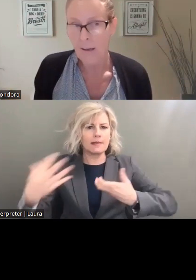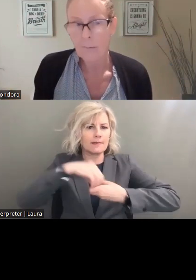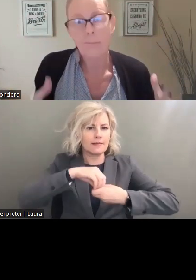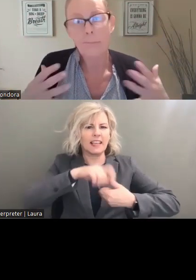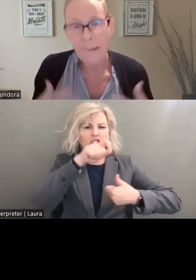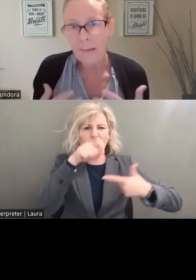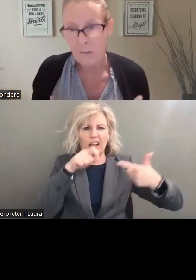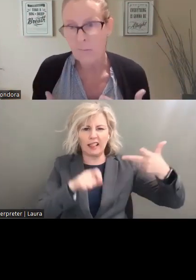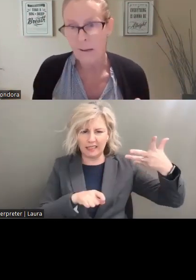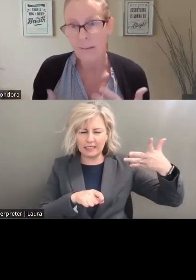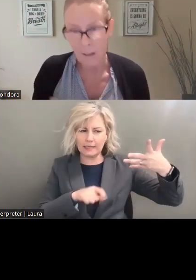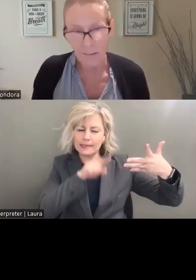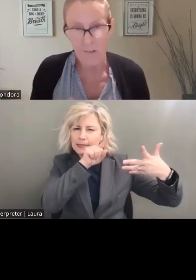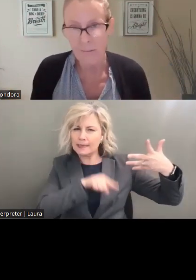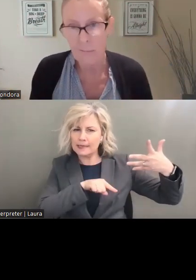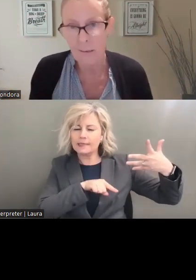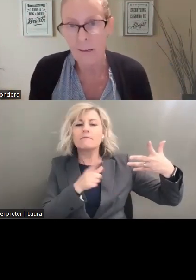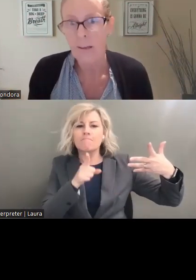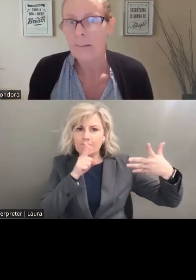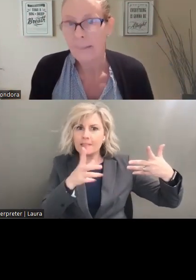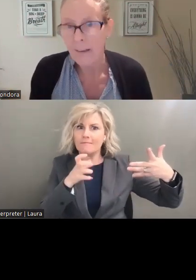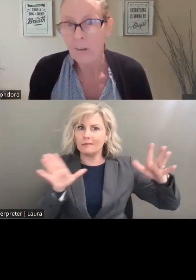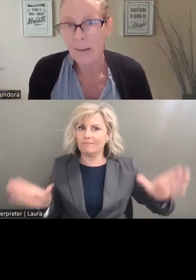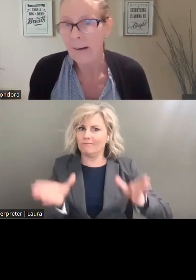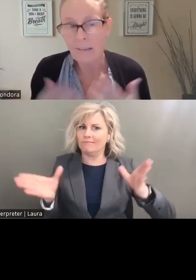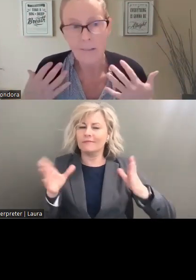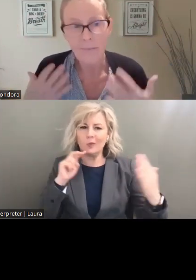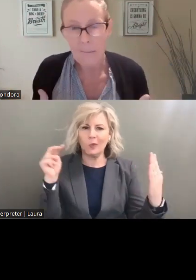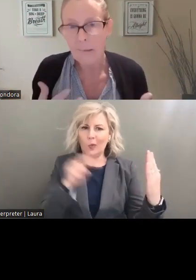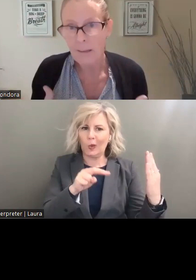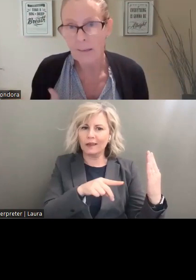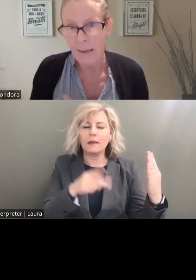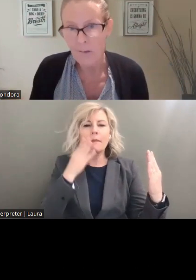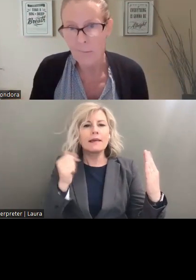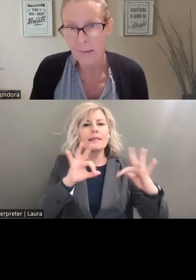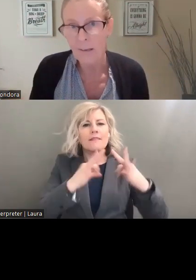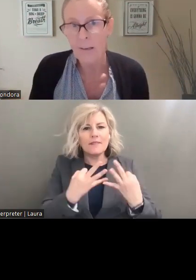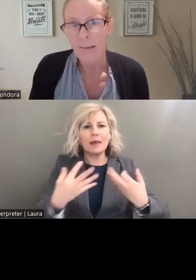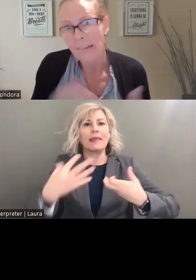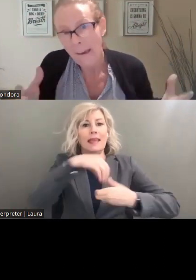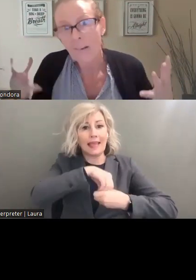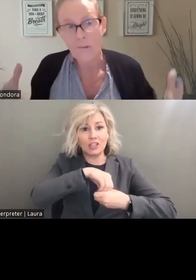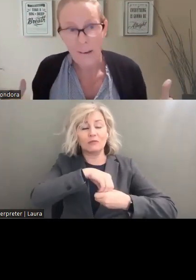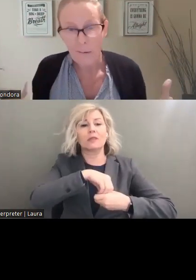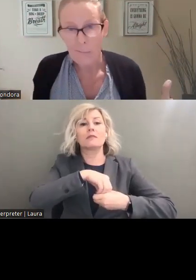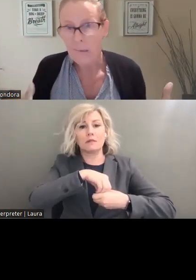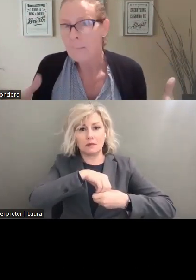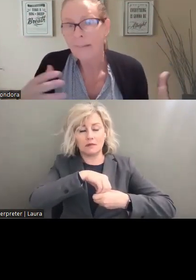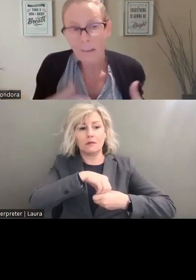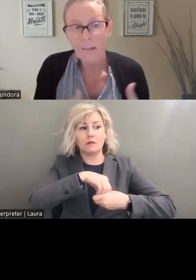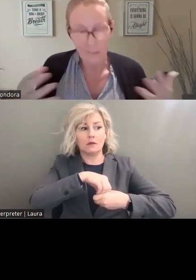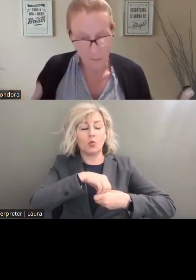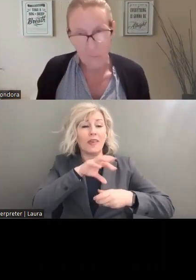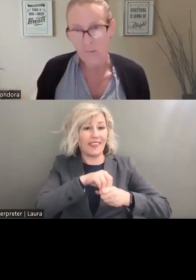checklist would really just want to encourage everyone to take a look at it, because the family engagement in care in general, but